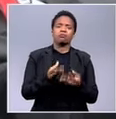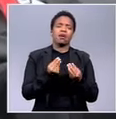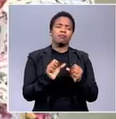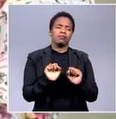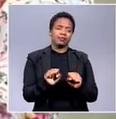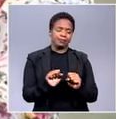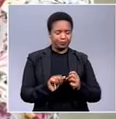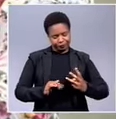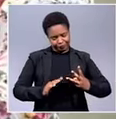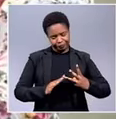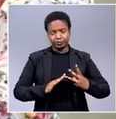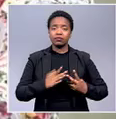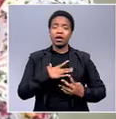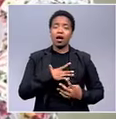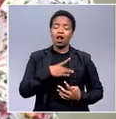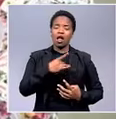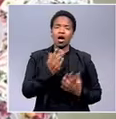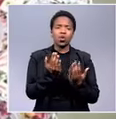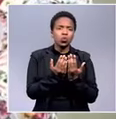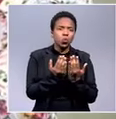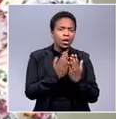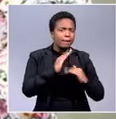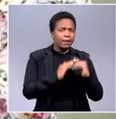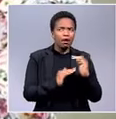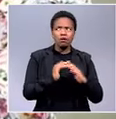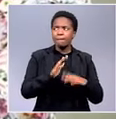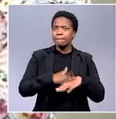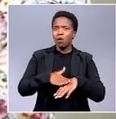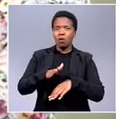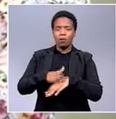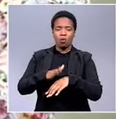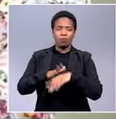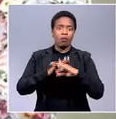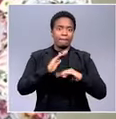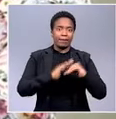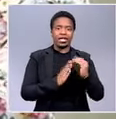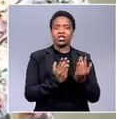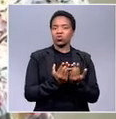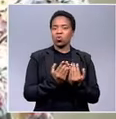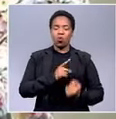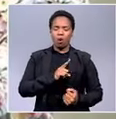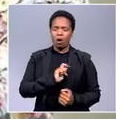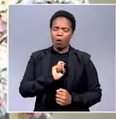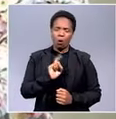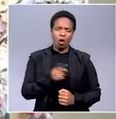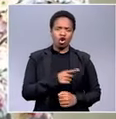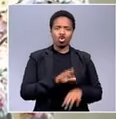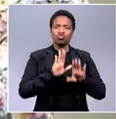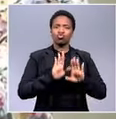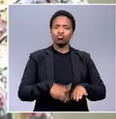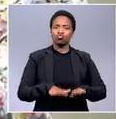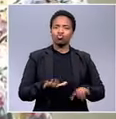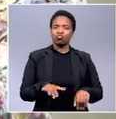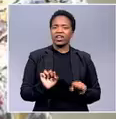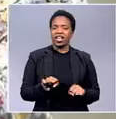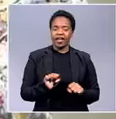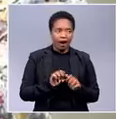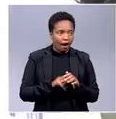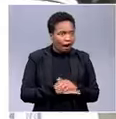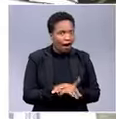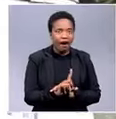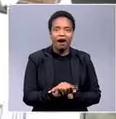I would like more schools to be built so every children can go to